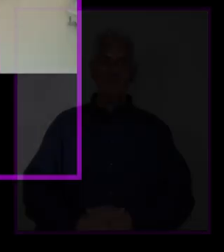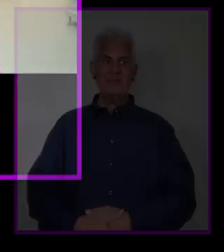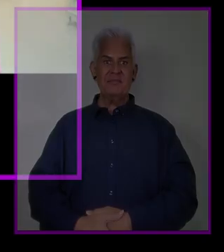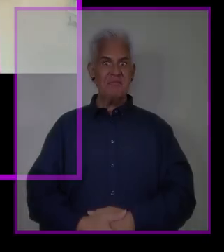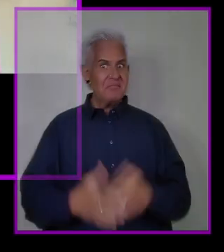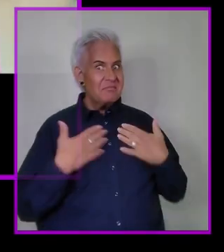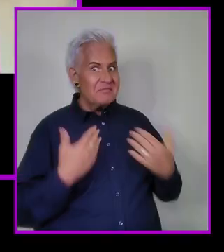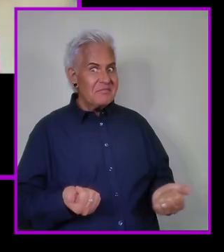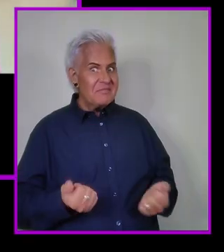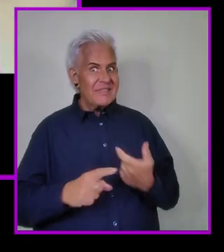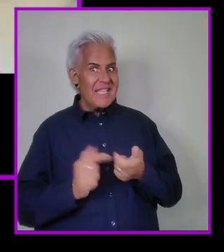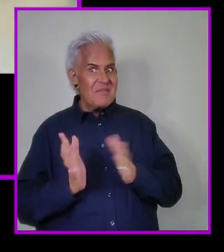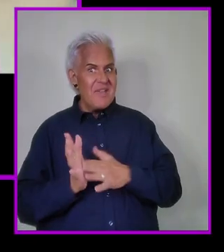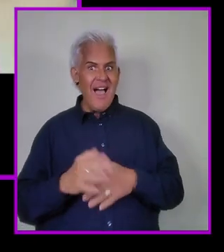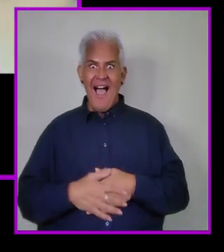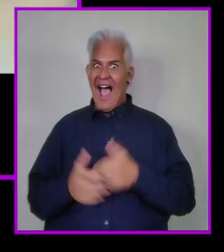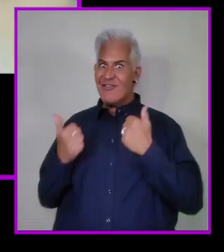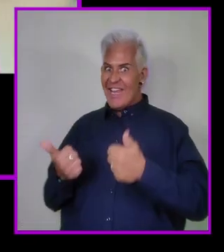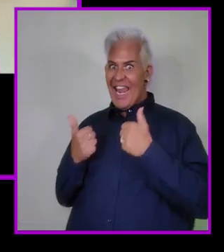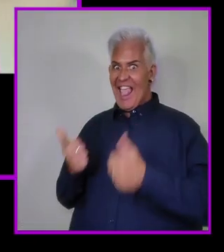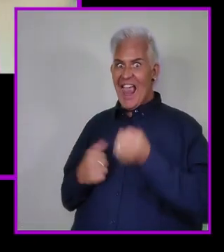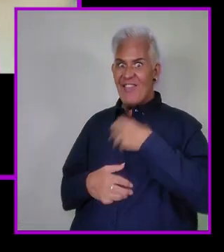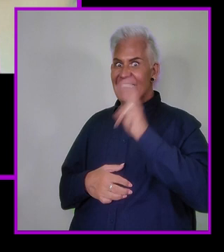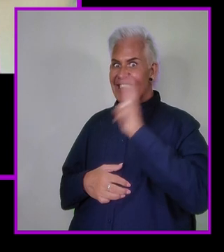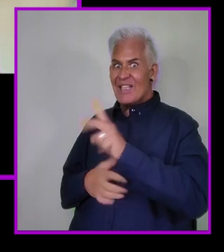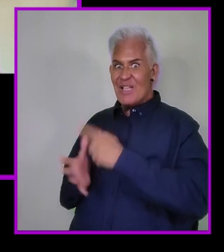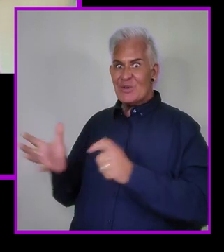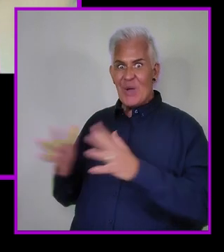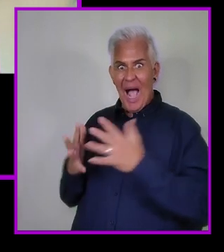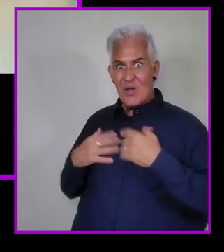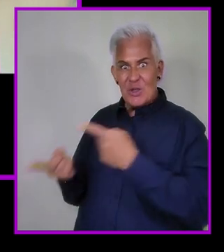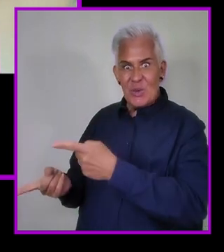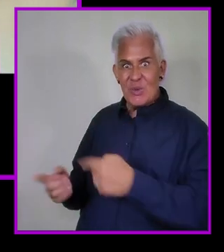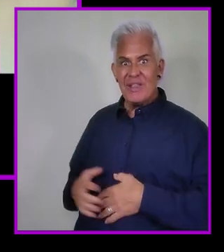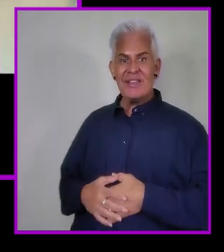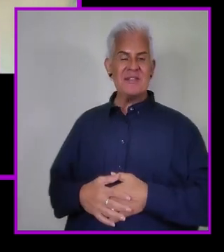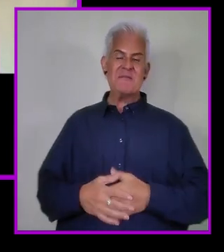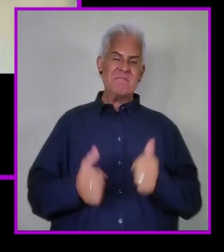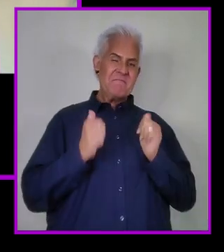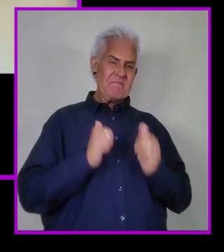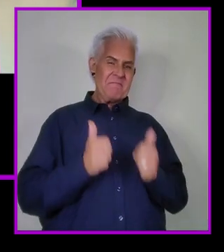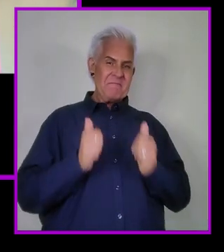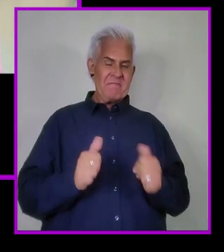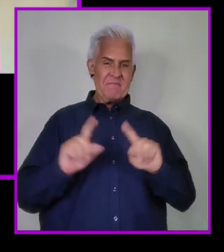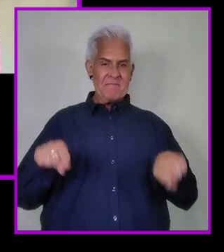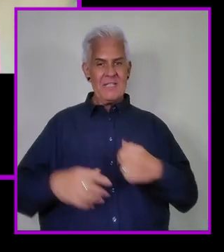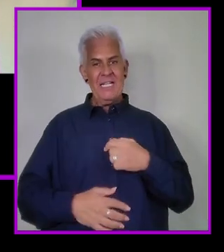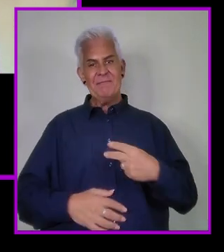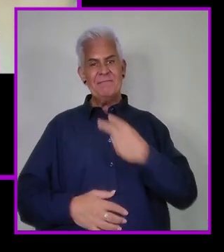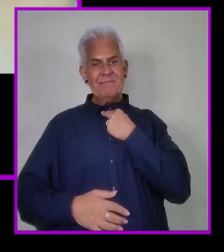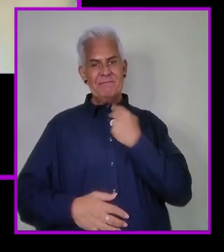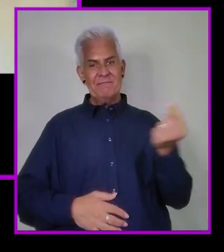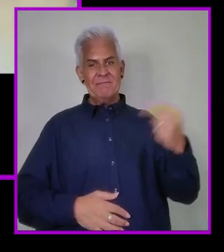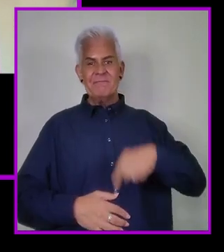Hey, Kim, how are you? I'm really good. Lovely to see you, Andrew. How are you doing? I'm good. We're all really sorry that you couldn't be